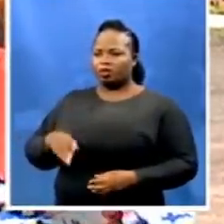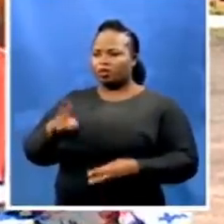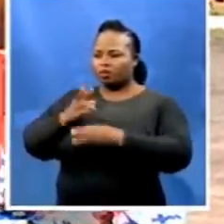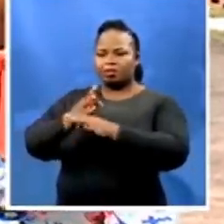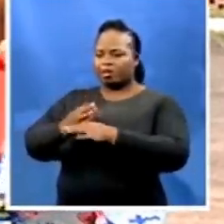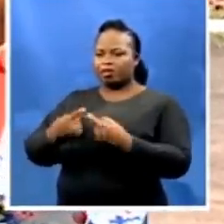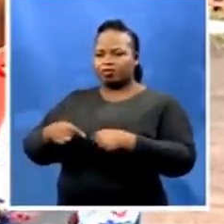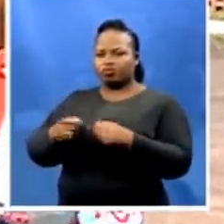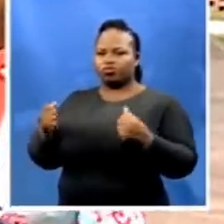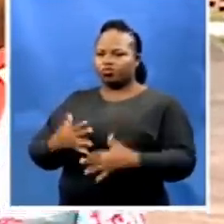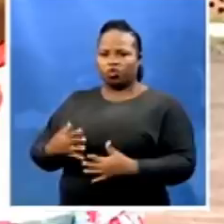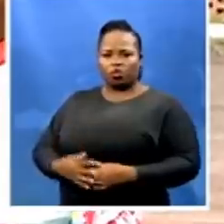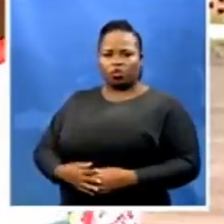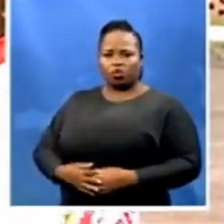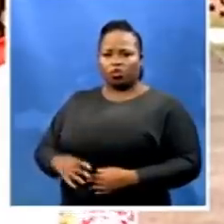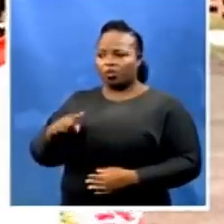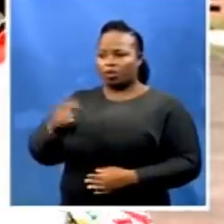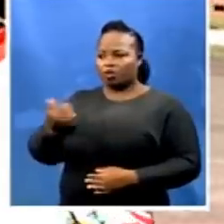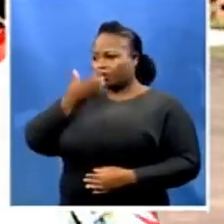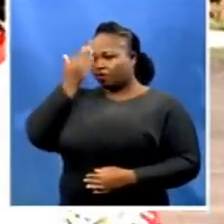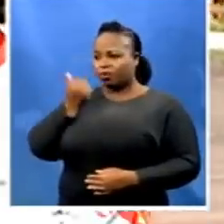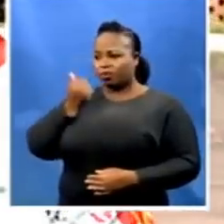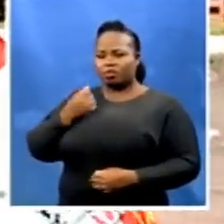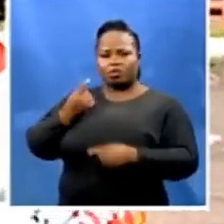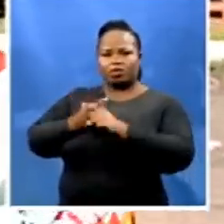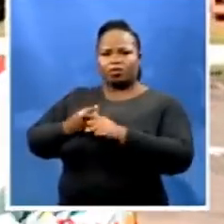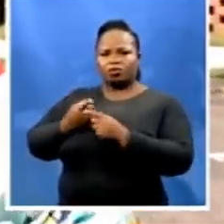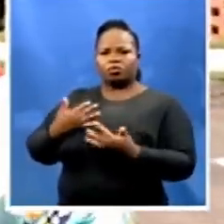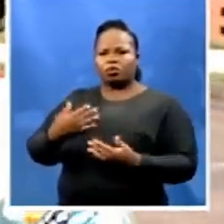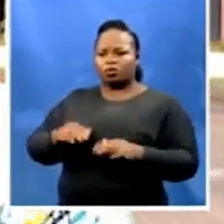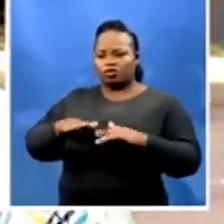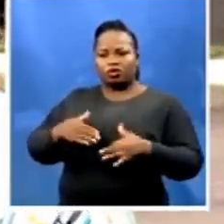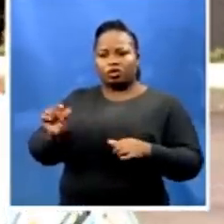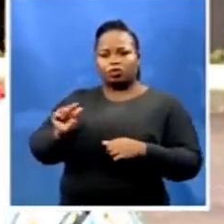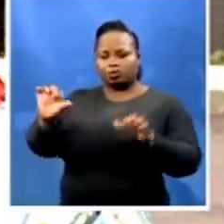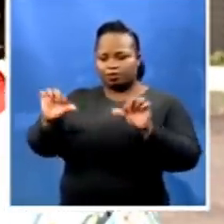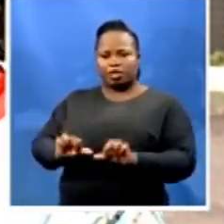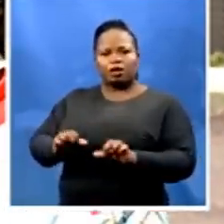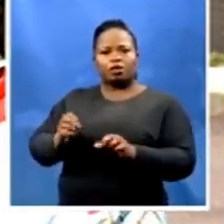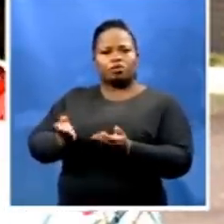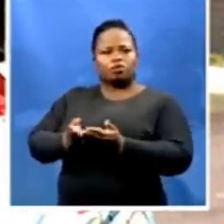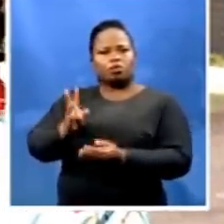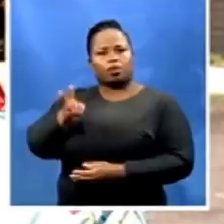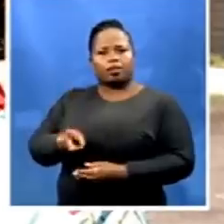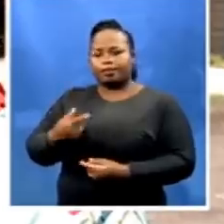when our children is coming back at school, or what we're going to do. We're